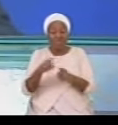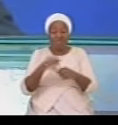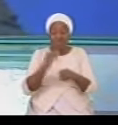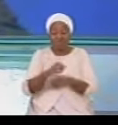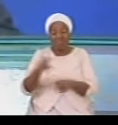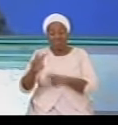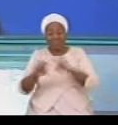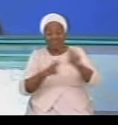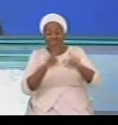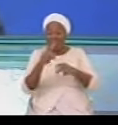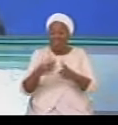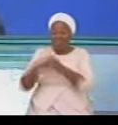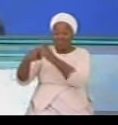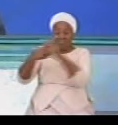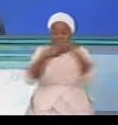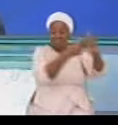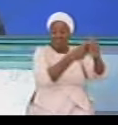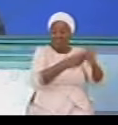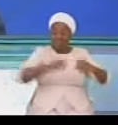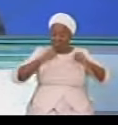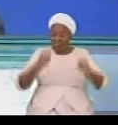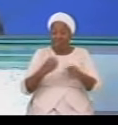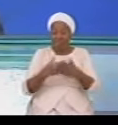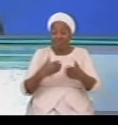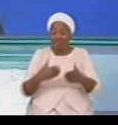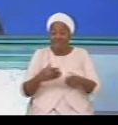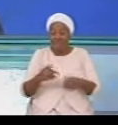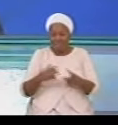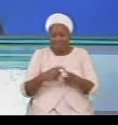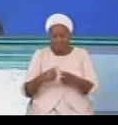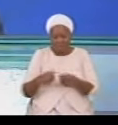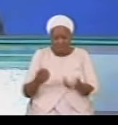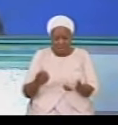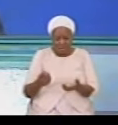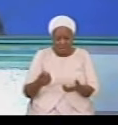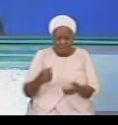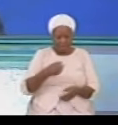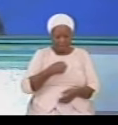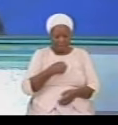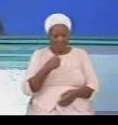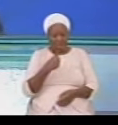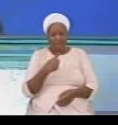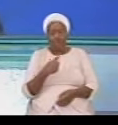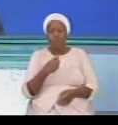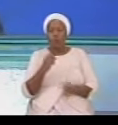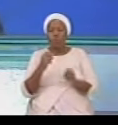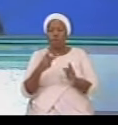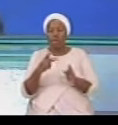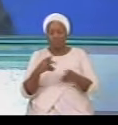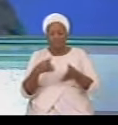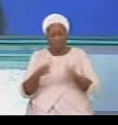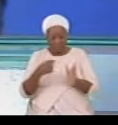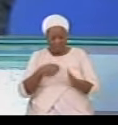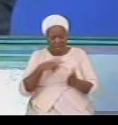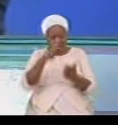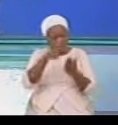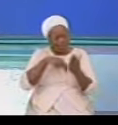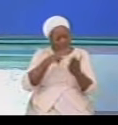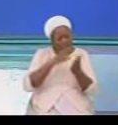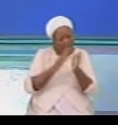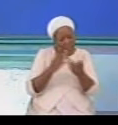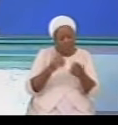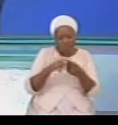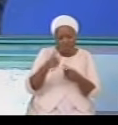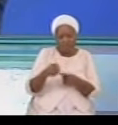and run up and down and all that. I say, let me read a verse to you. You know, this coming